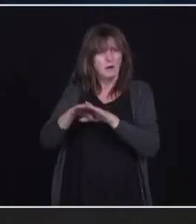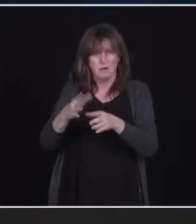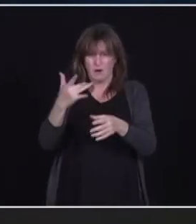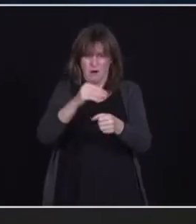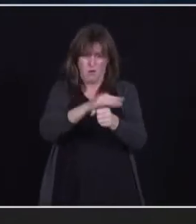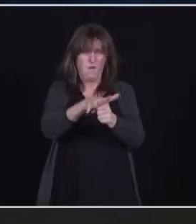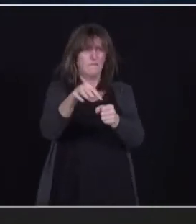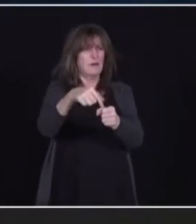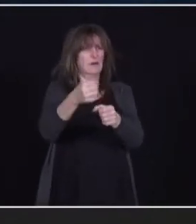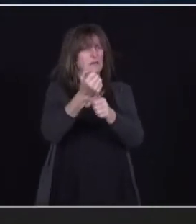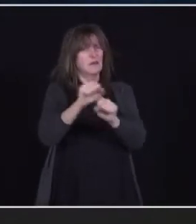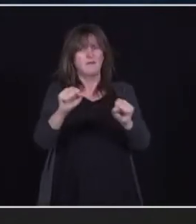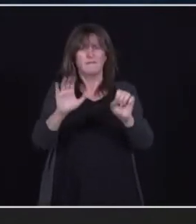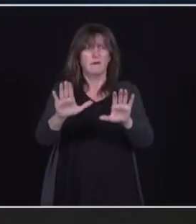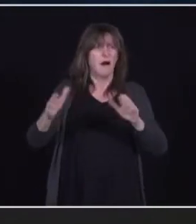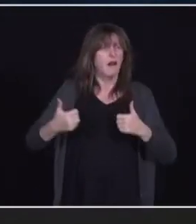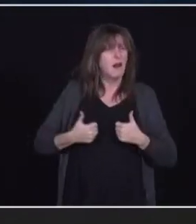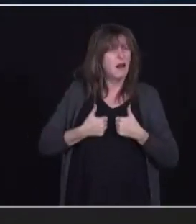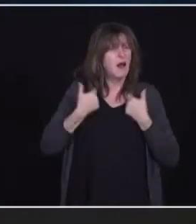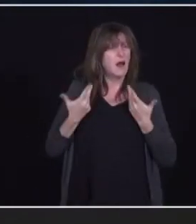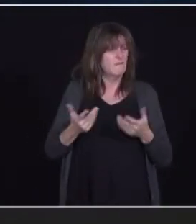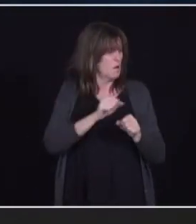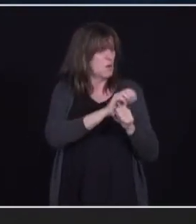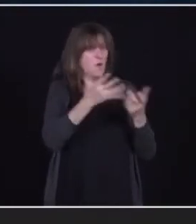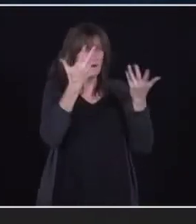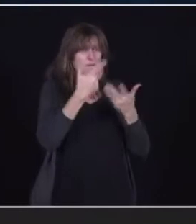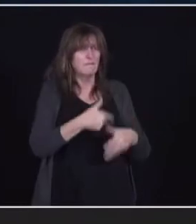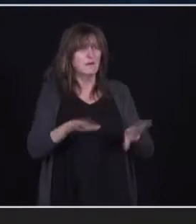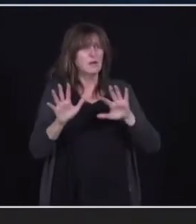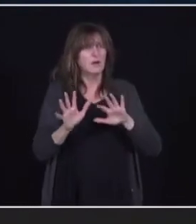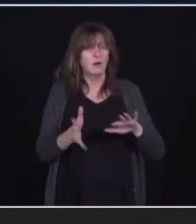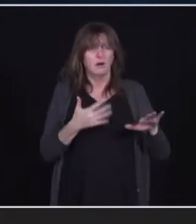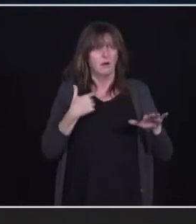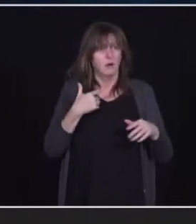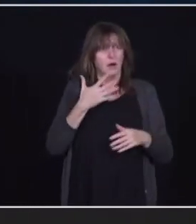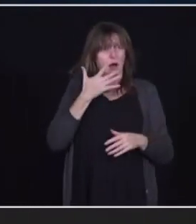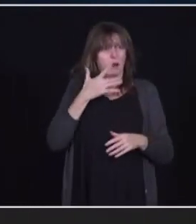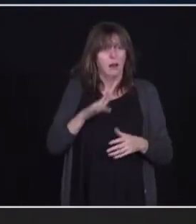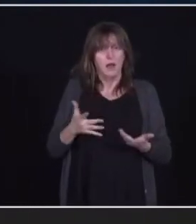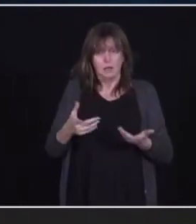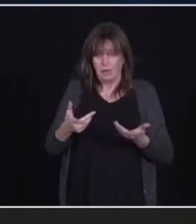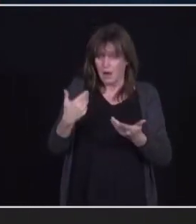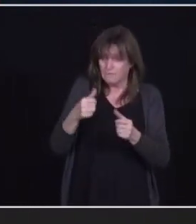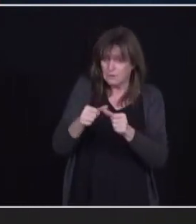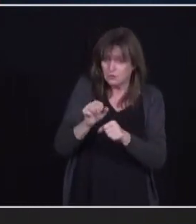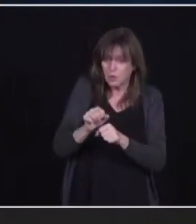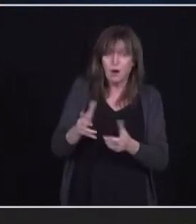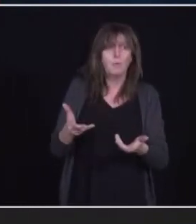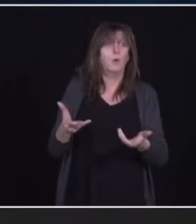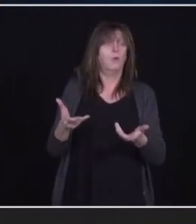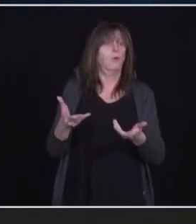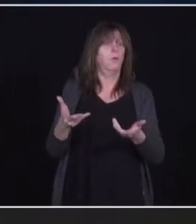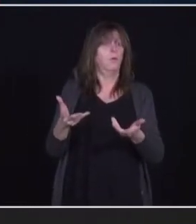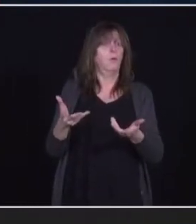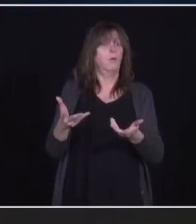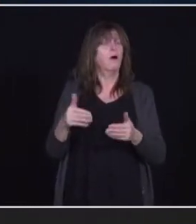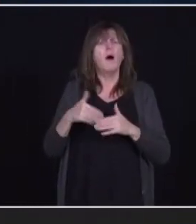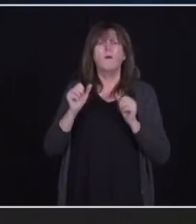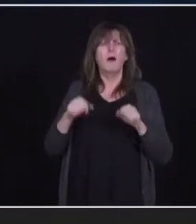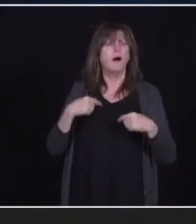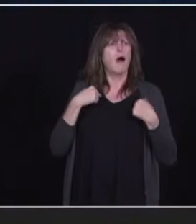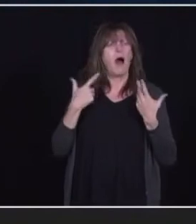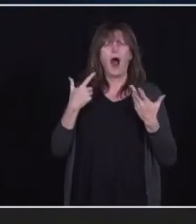this, we're lucky to have jobs. How can I go out and sell Ontario as a